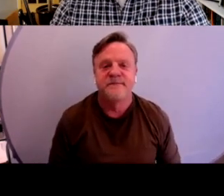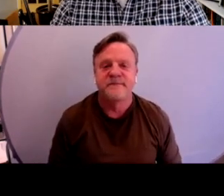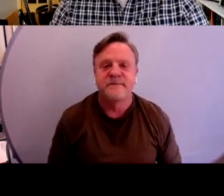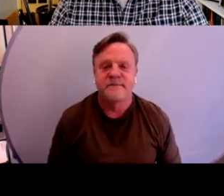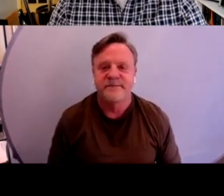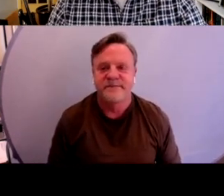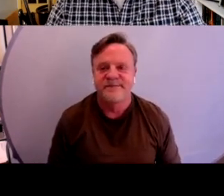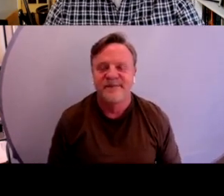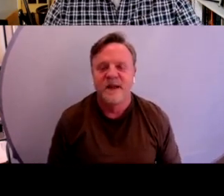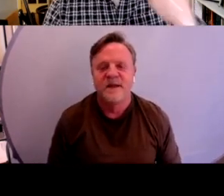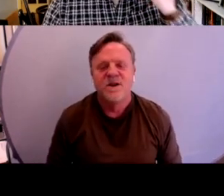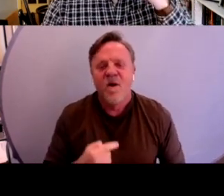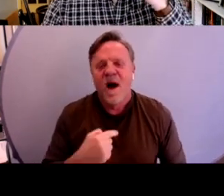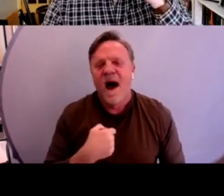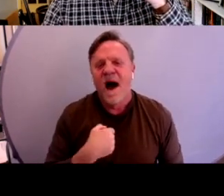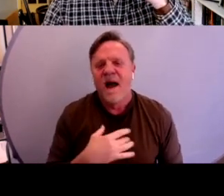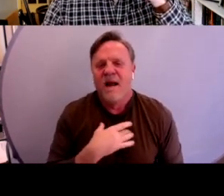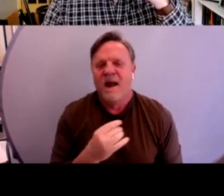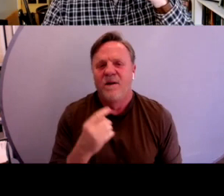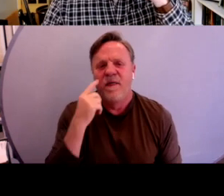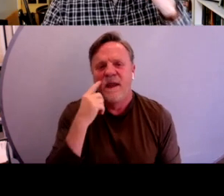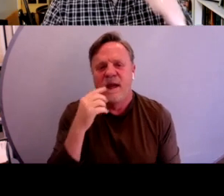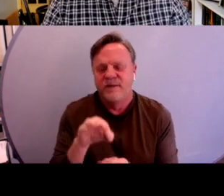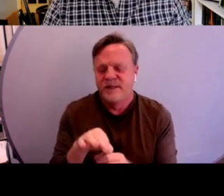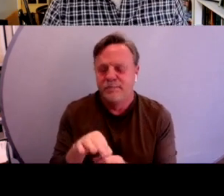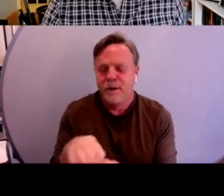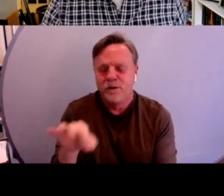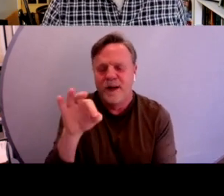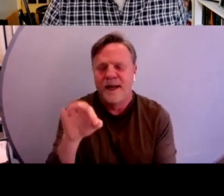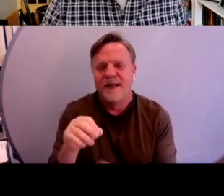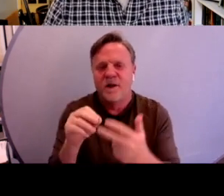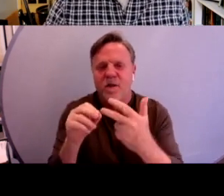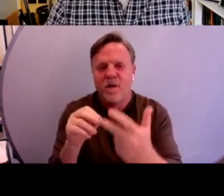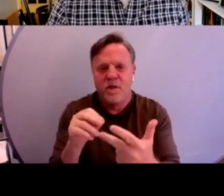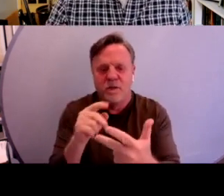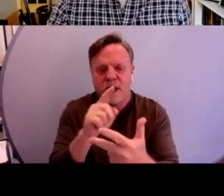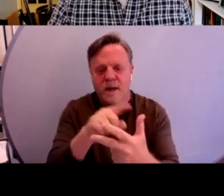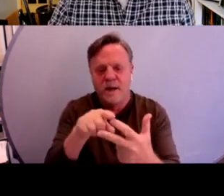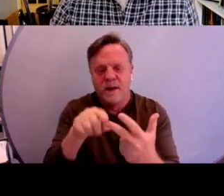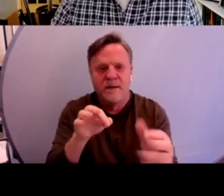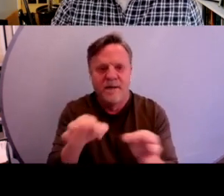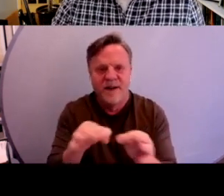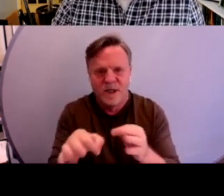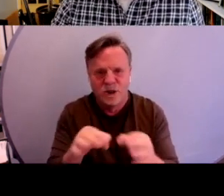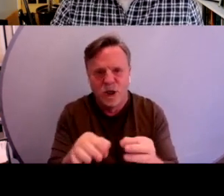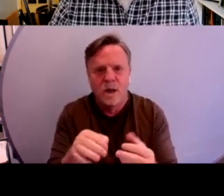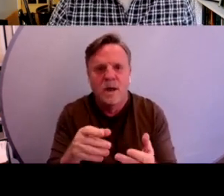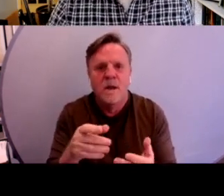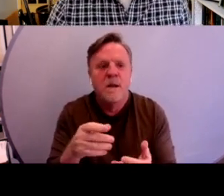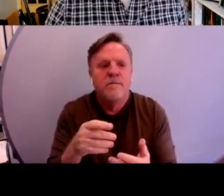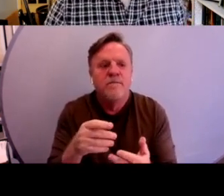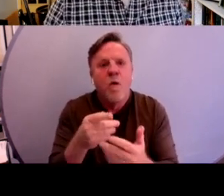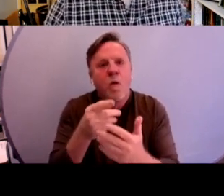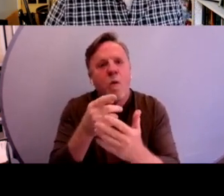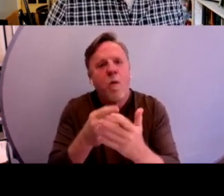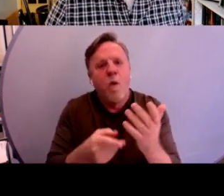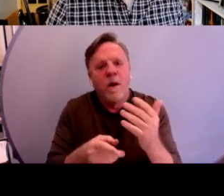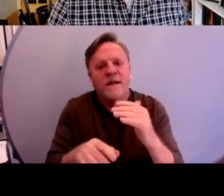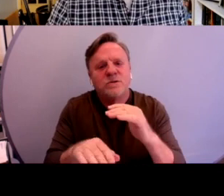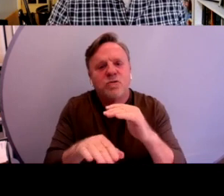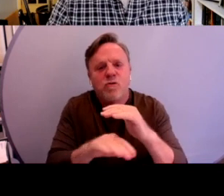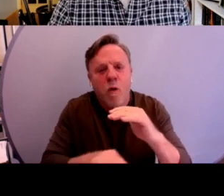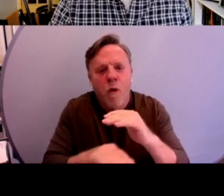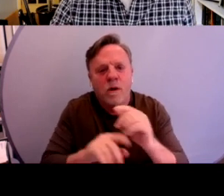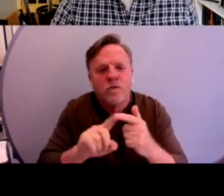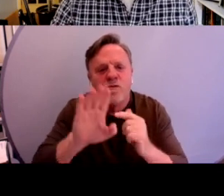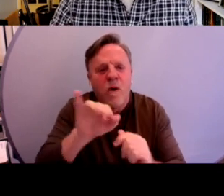So I like to think of it, spirituality, as kind of a threefold definition, that it's what's core to your identity. First of